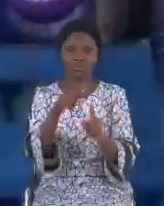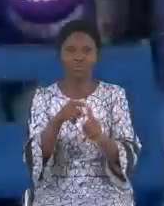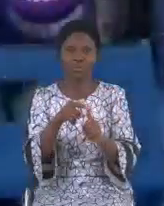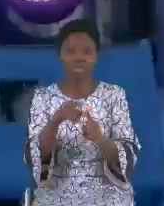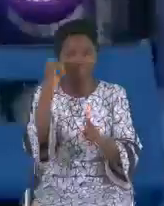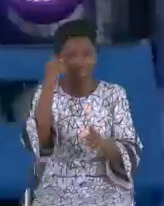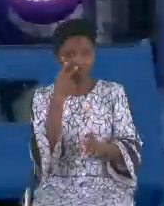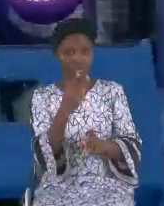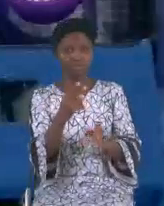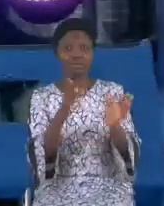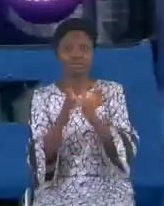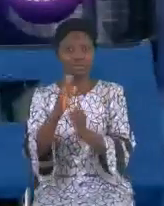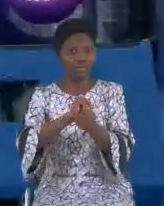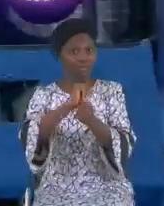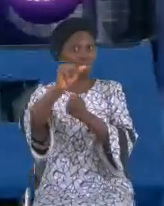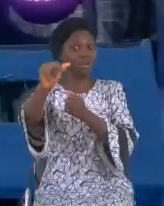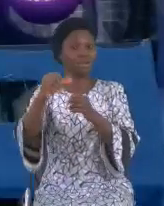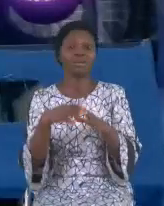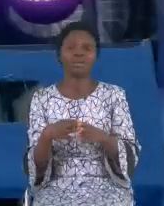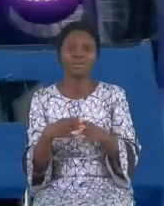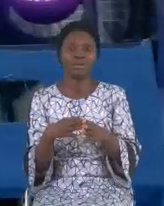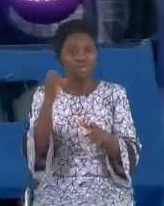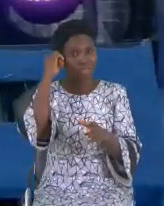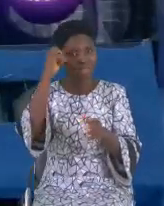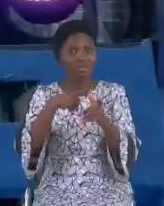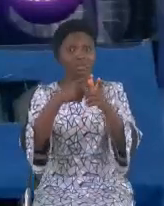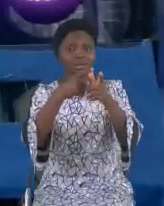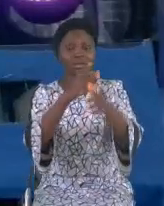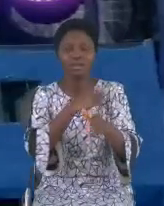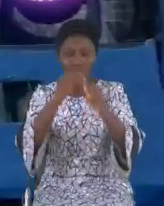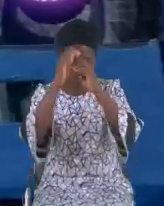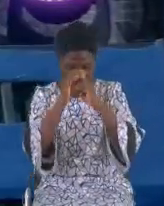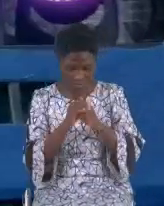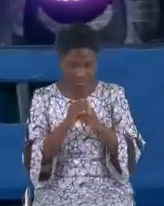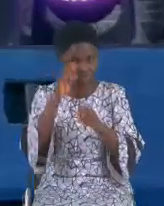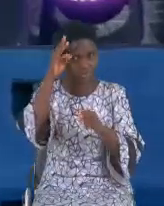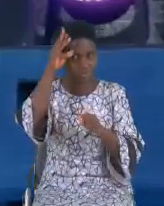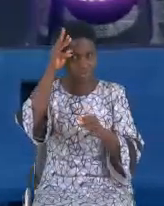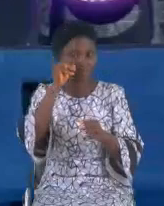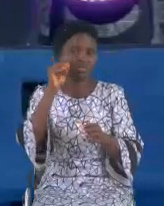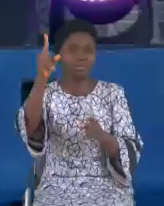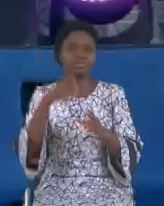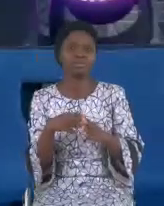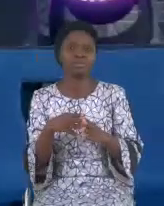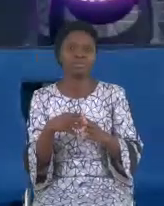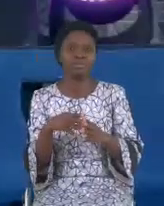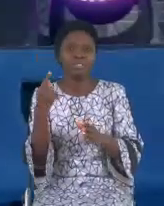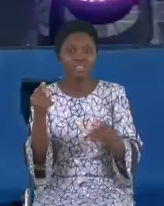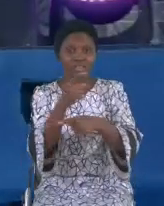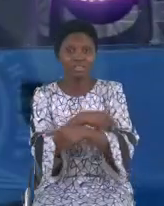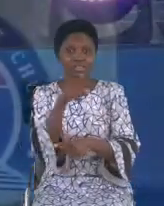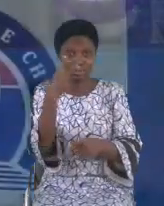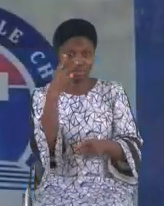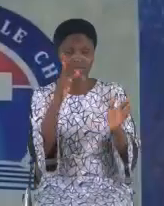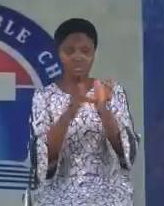Jesus afar off, he ran and worshipped him. The day you see Jesus, that's the day they change your